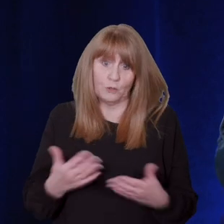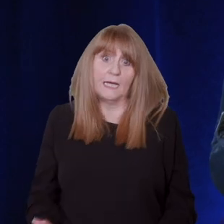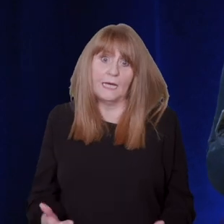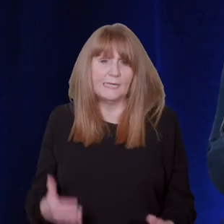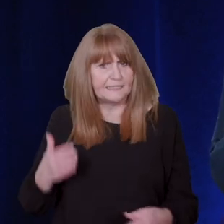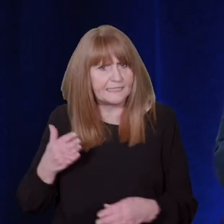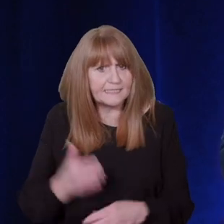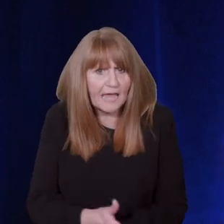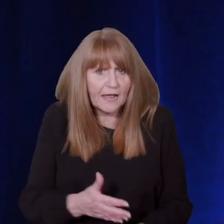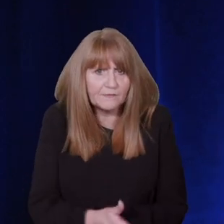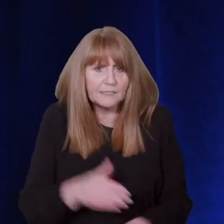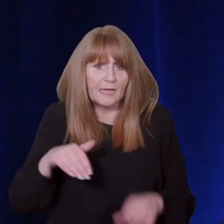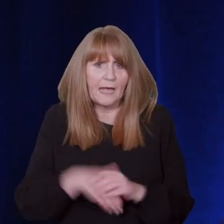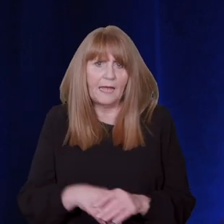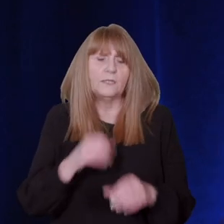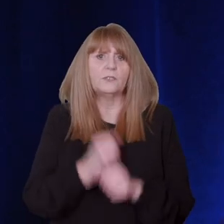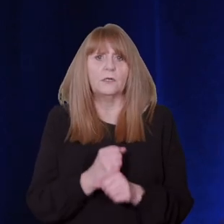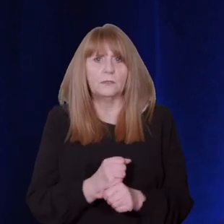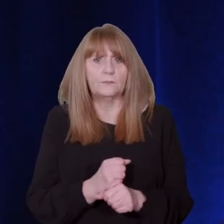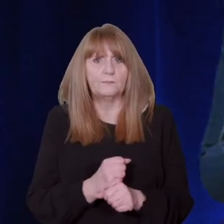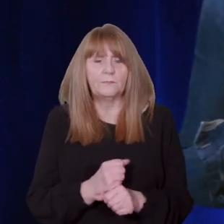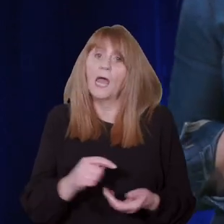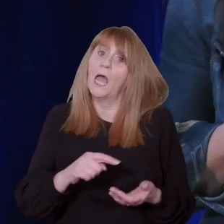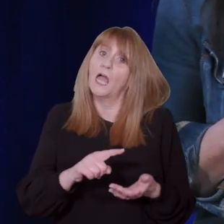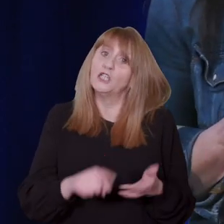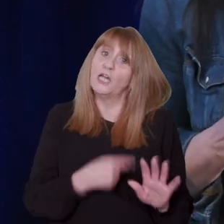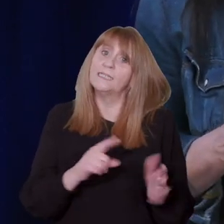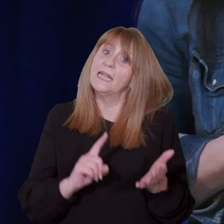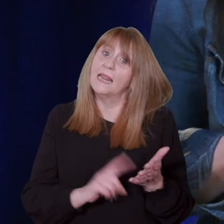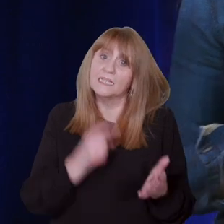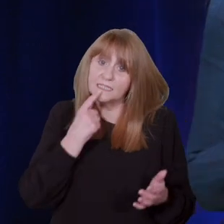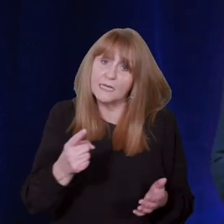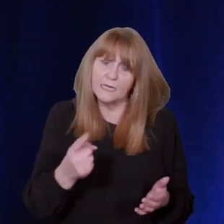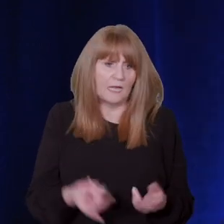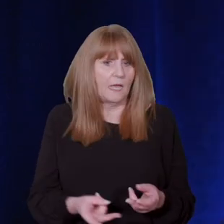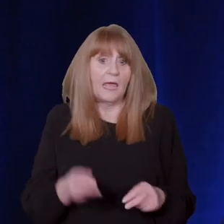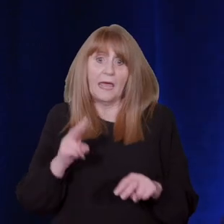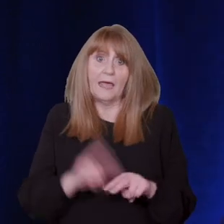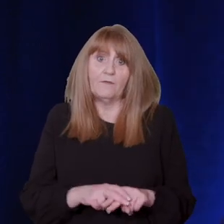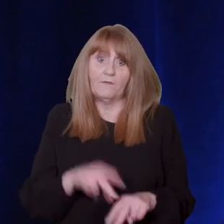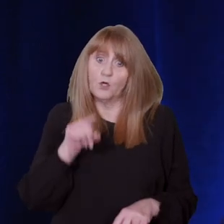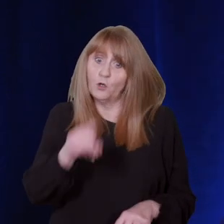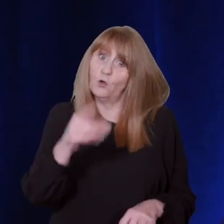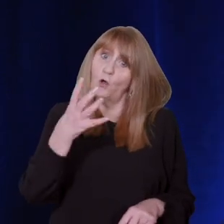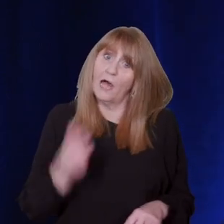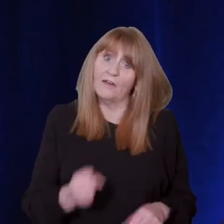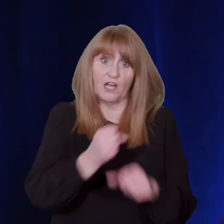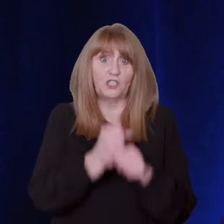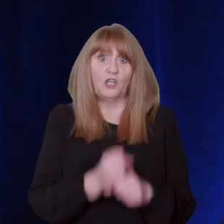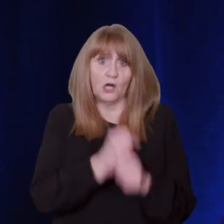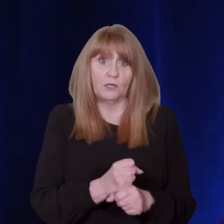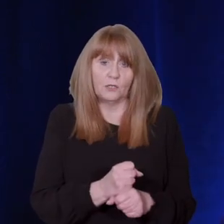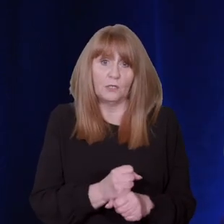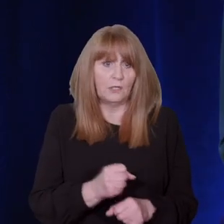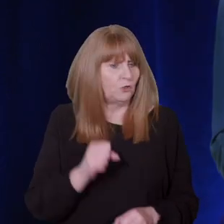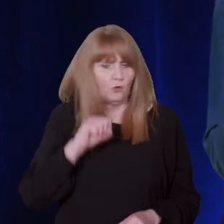churches. He said, if you are a church and you don't have a food bank, what are you doing? I was a bit shocked with that. I thought, that's